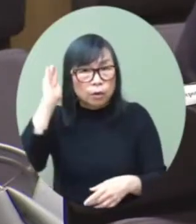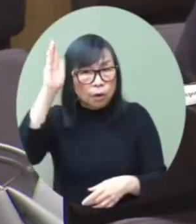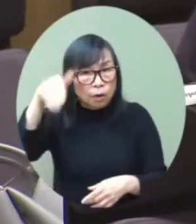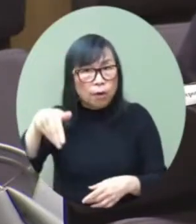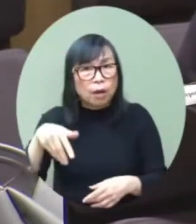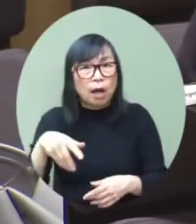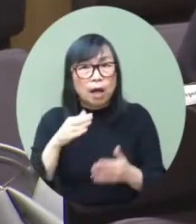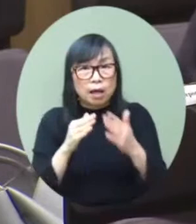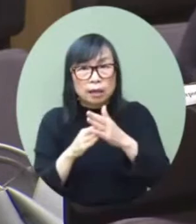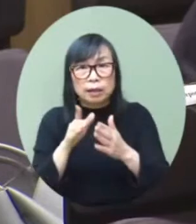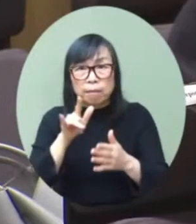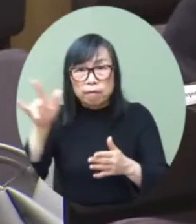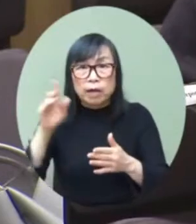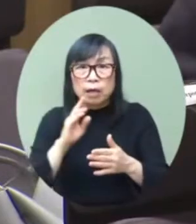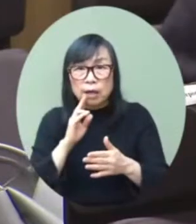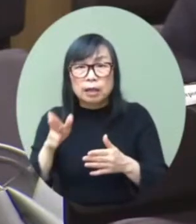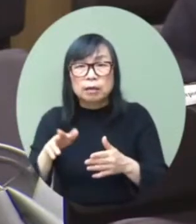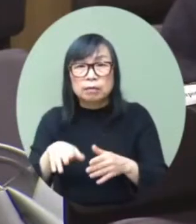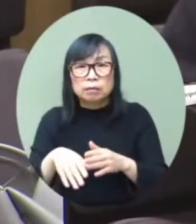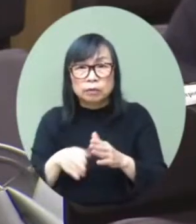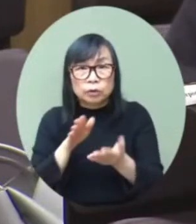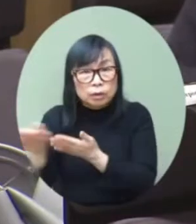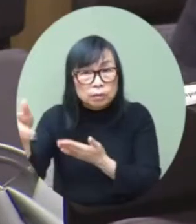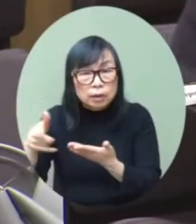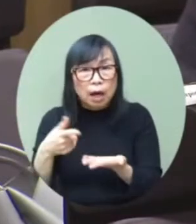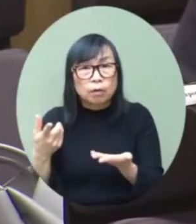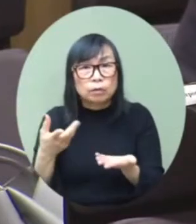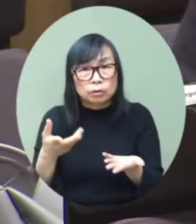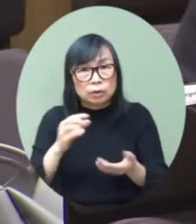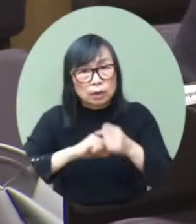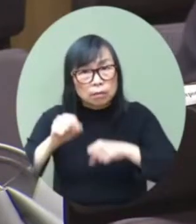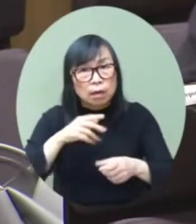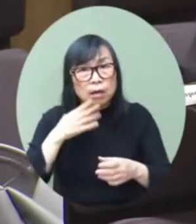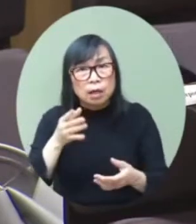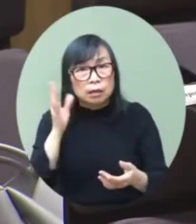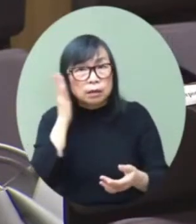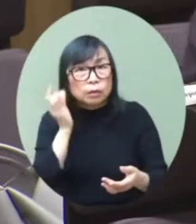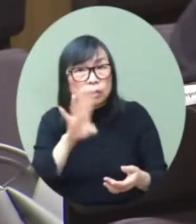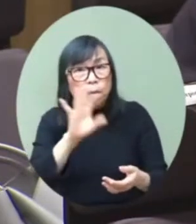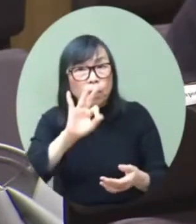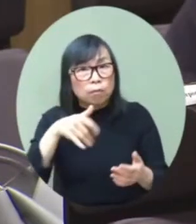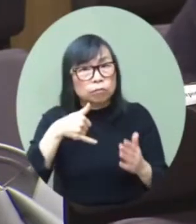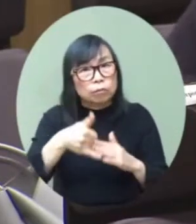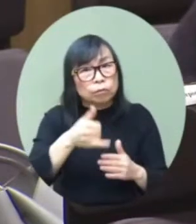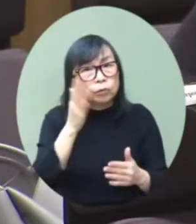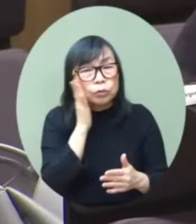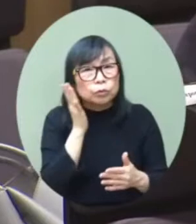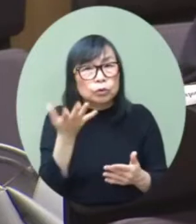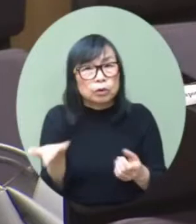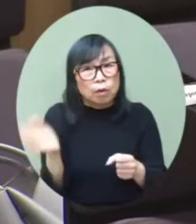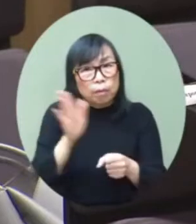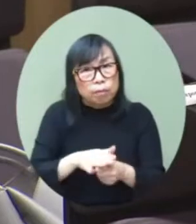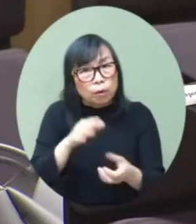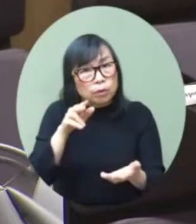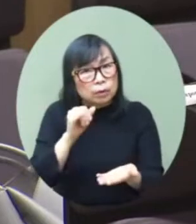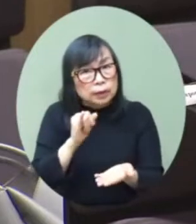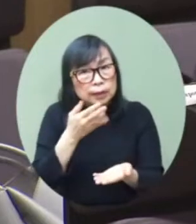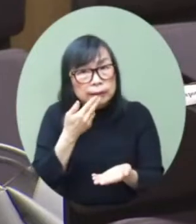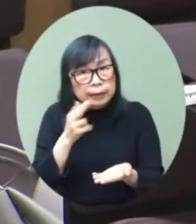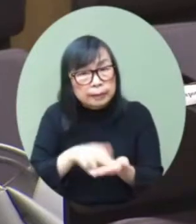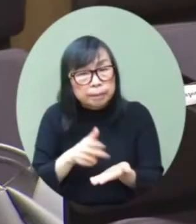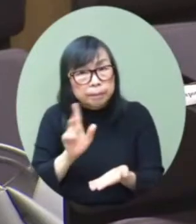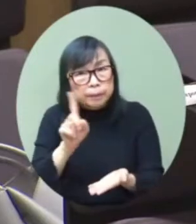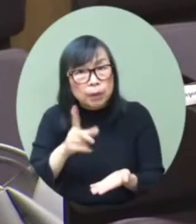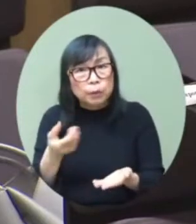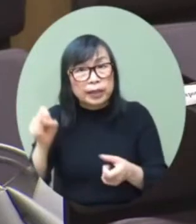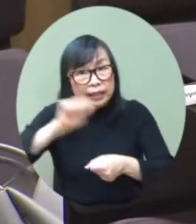operators that would the flight ban relaxed and situation improve then there will be less reservations,